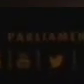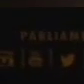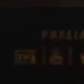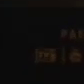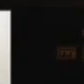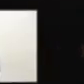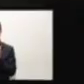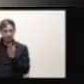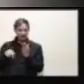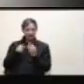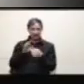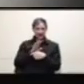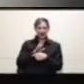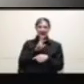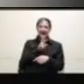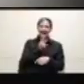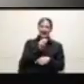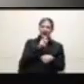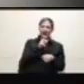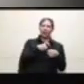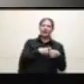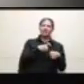saying unqualified.